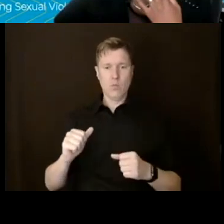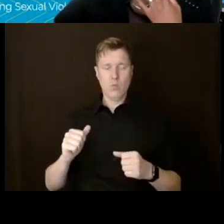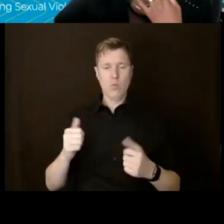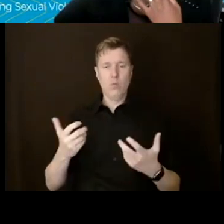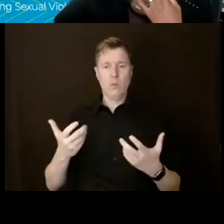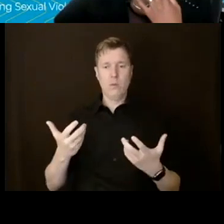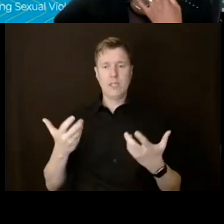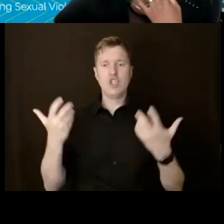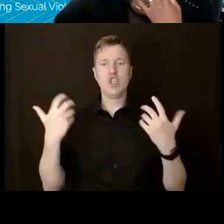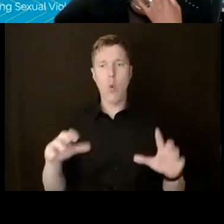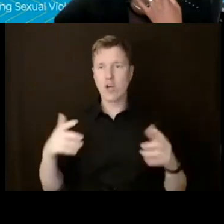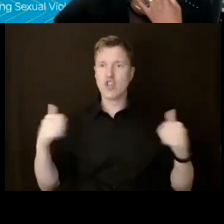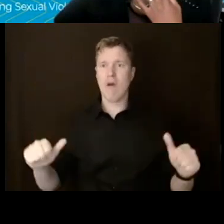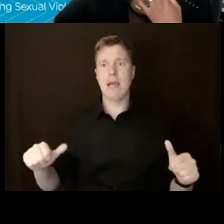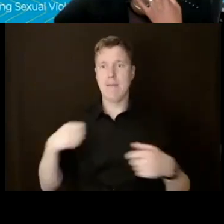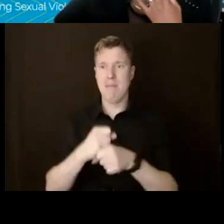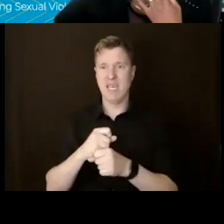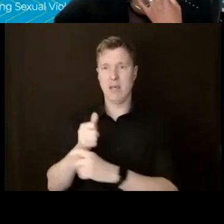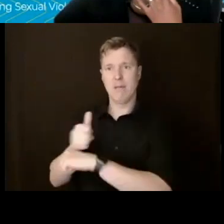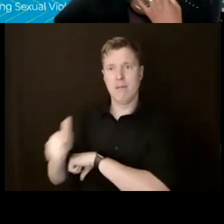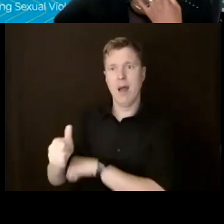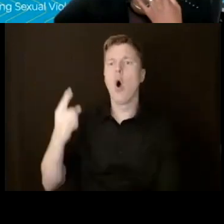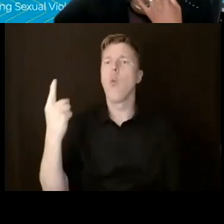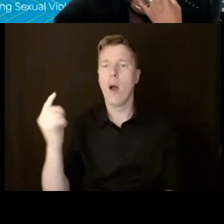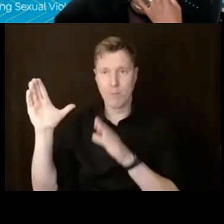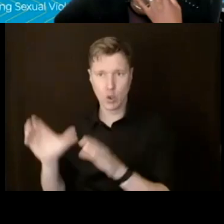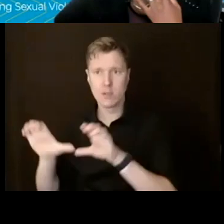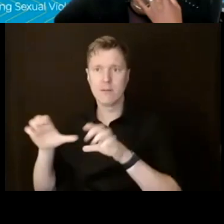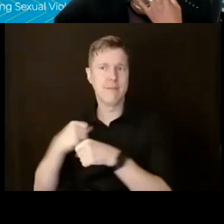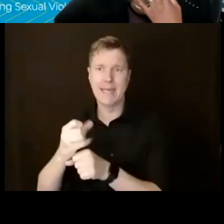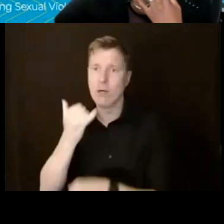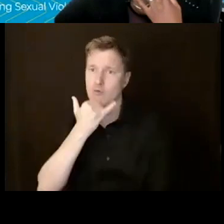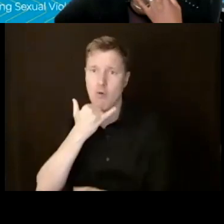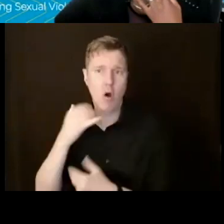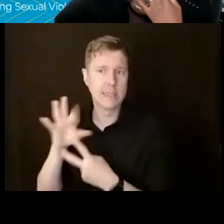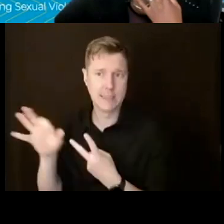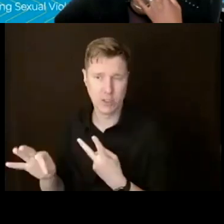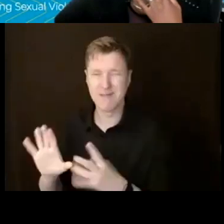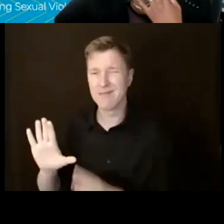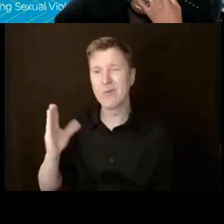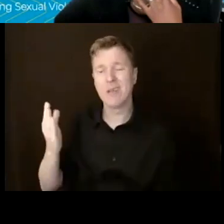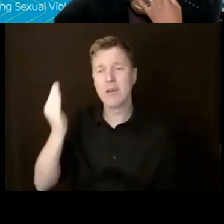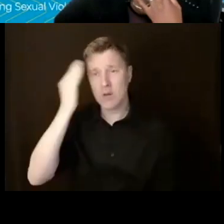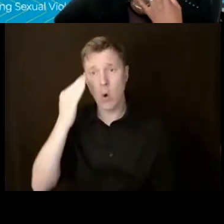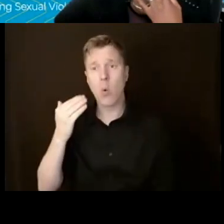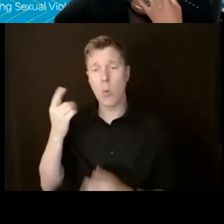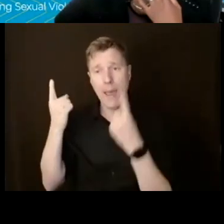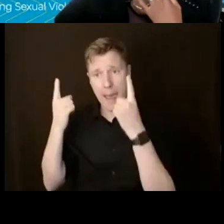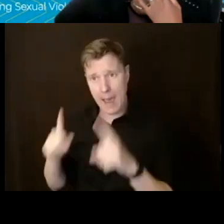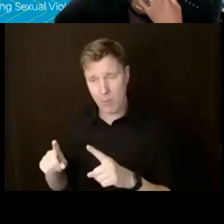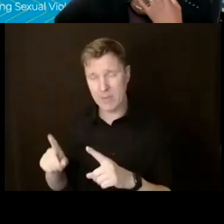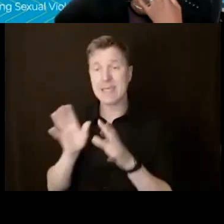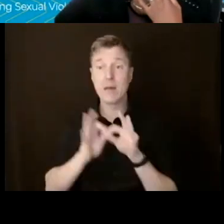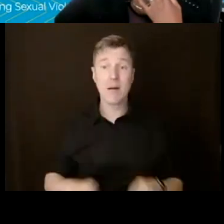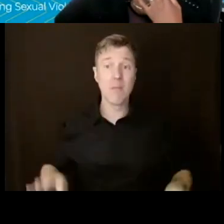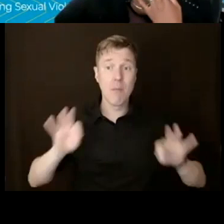to individuals making poor choices, which we know happens, but connecting it, the importance is to